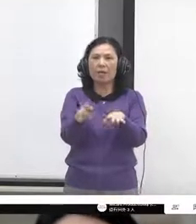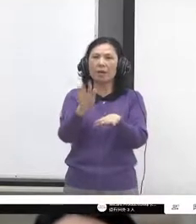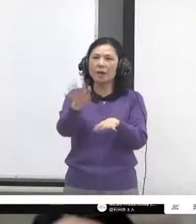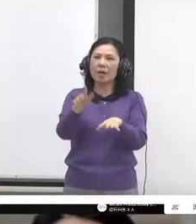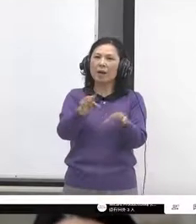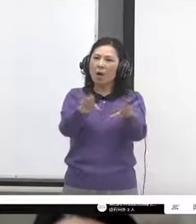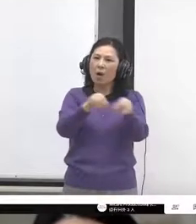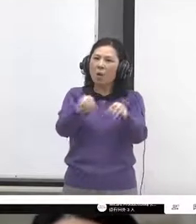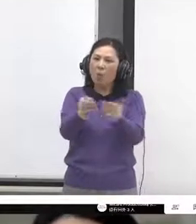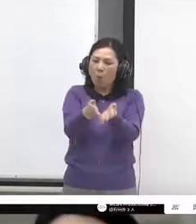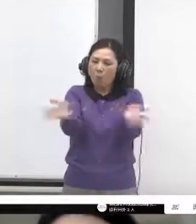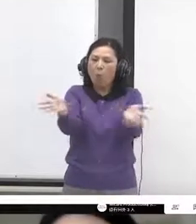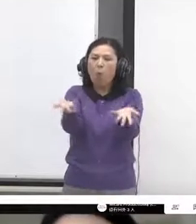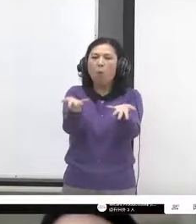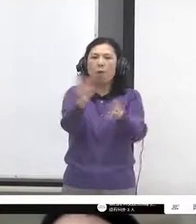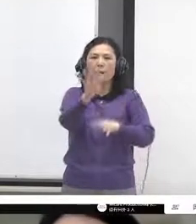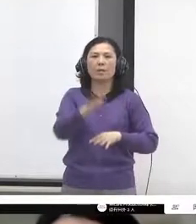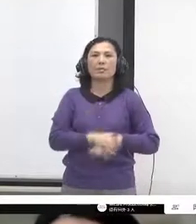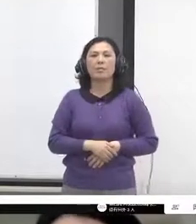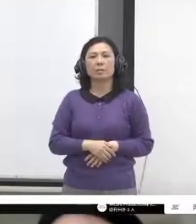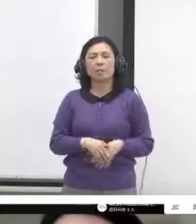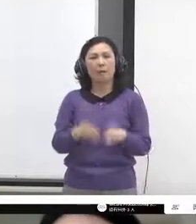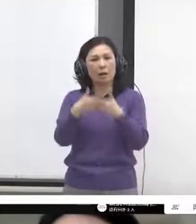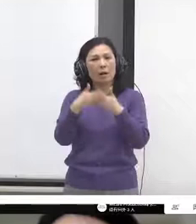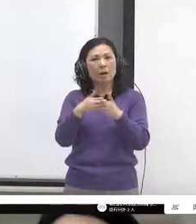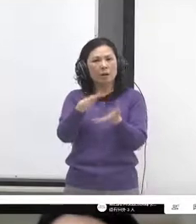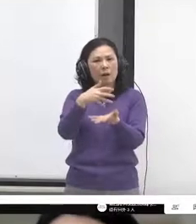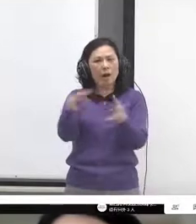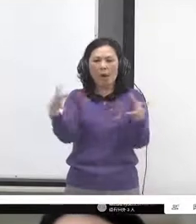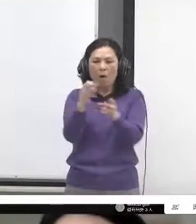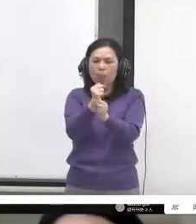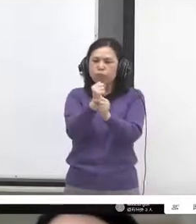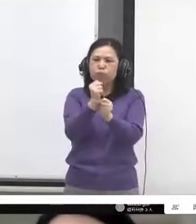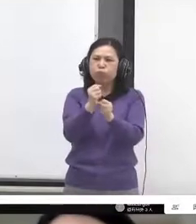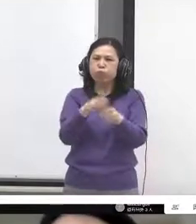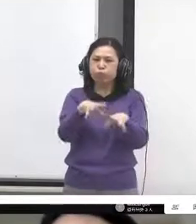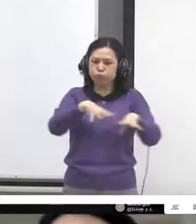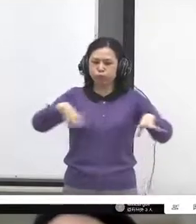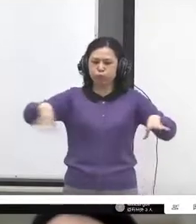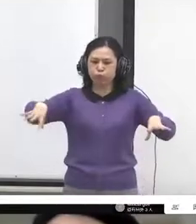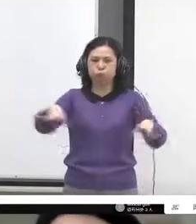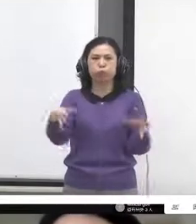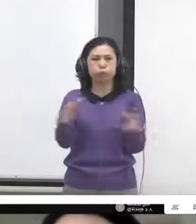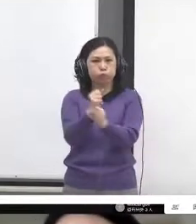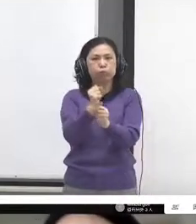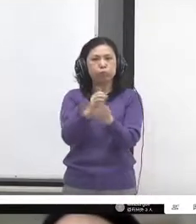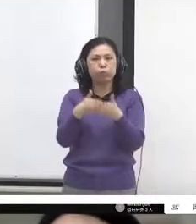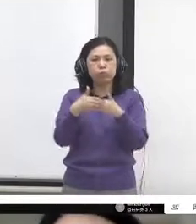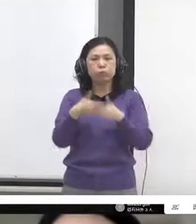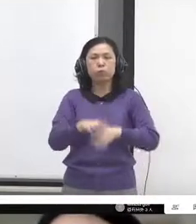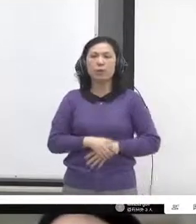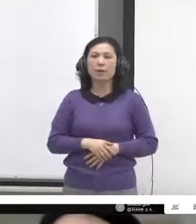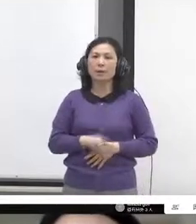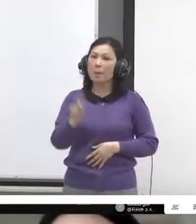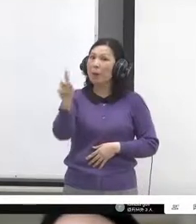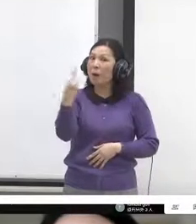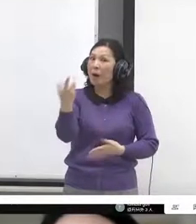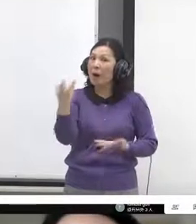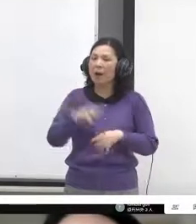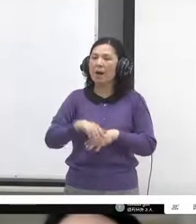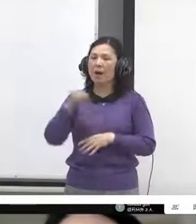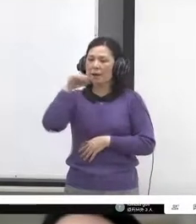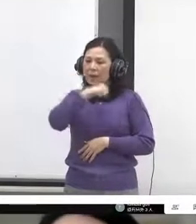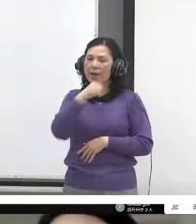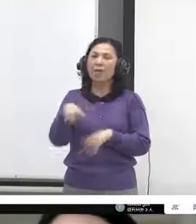collaboration is, it is possible from the FTU members from the Japan and the Taiwan and Hong Kong